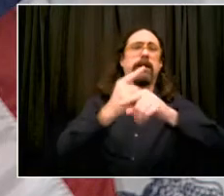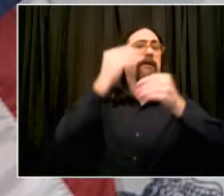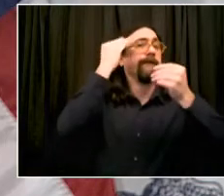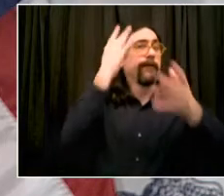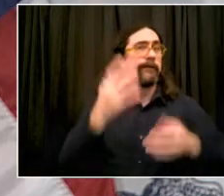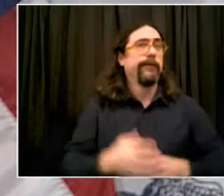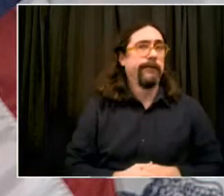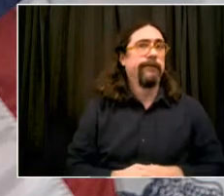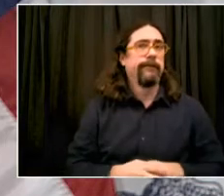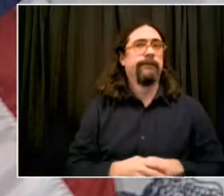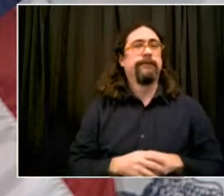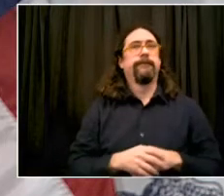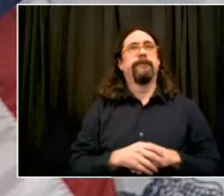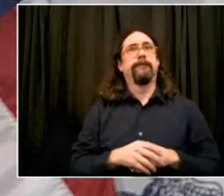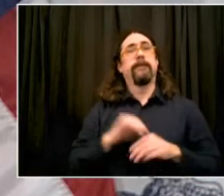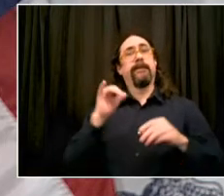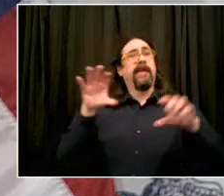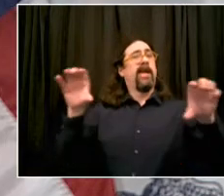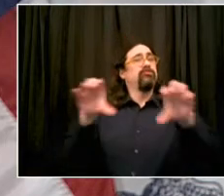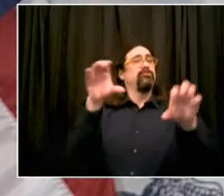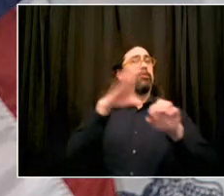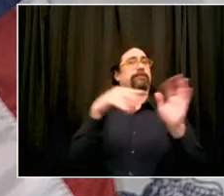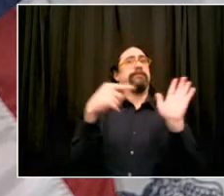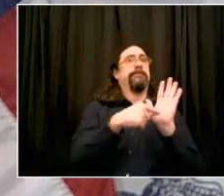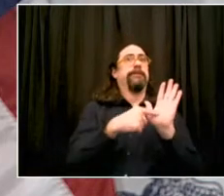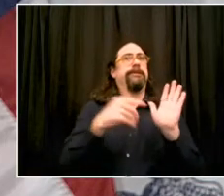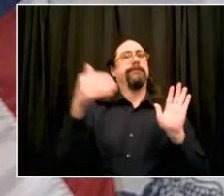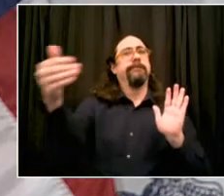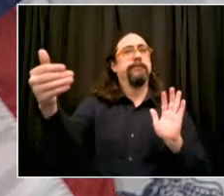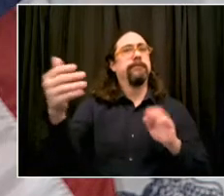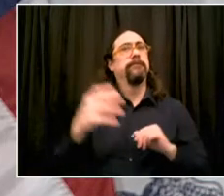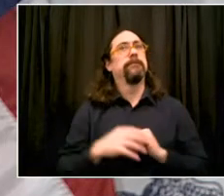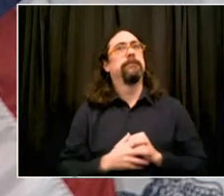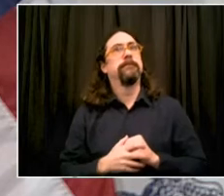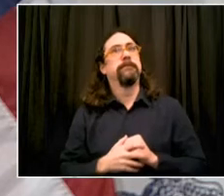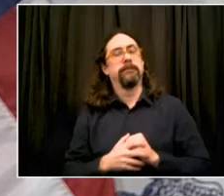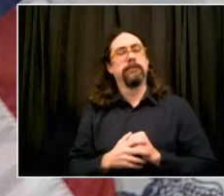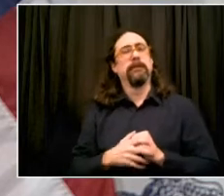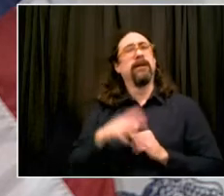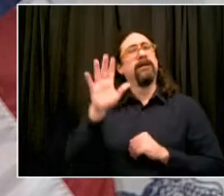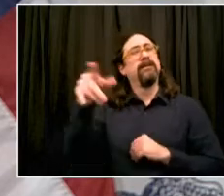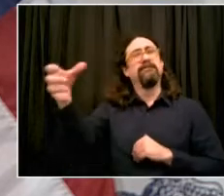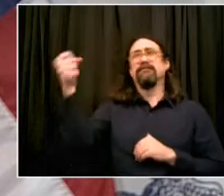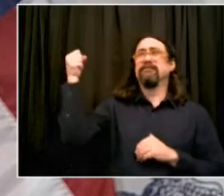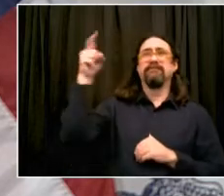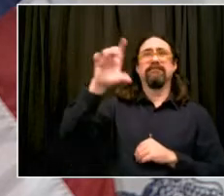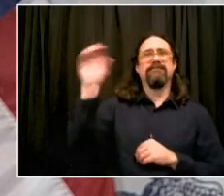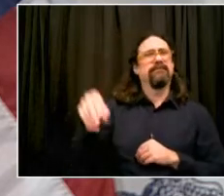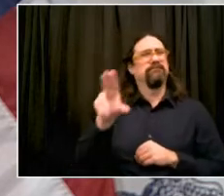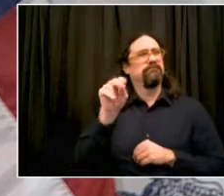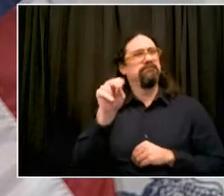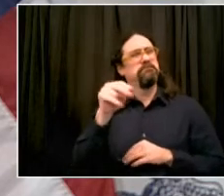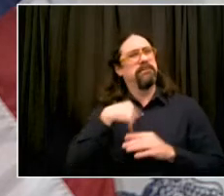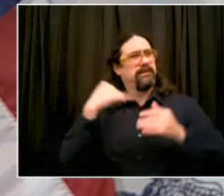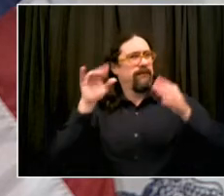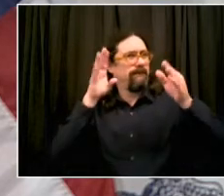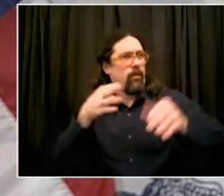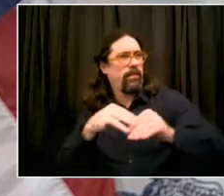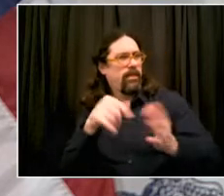we've done, you know, we want to make part of the public discussion of what happens going forward, because we definitely need property tax reform in this